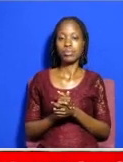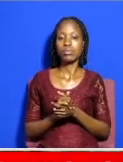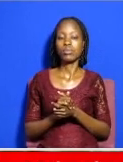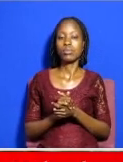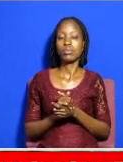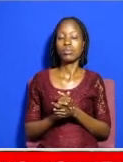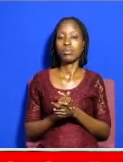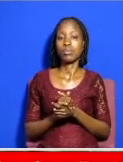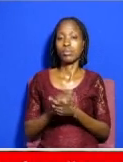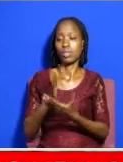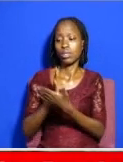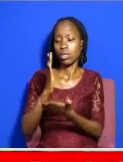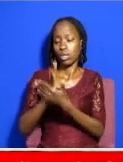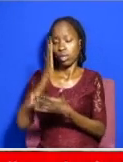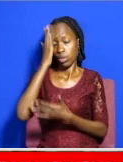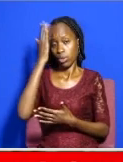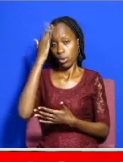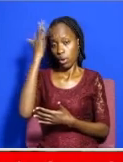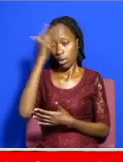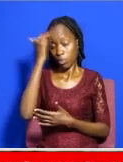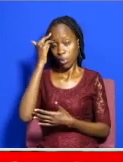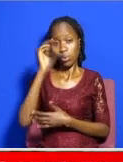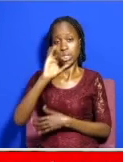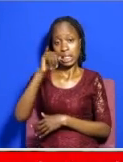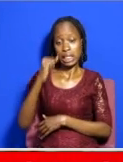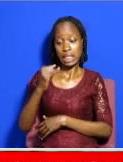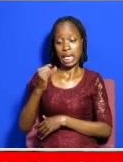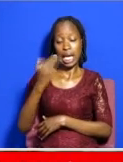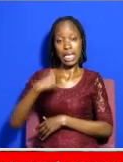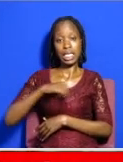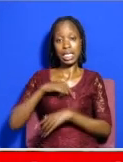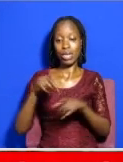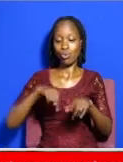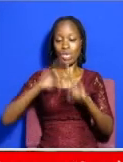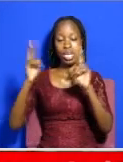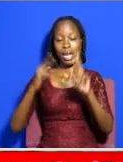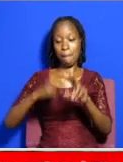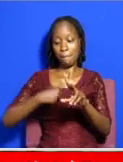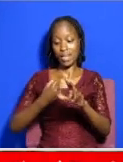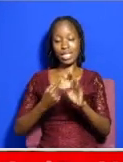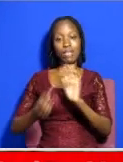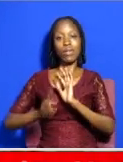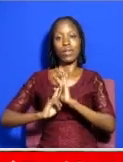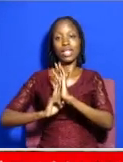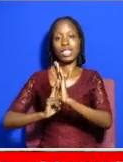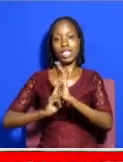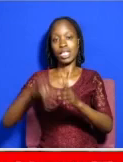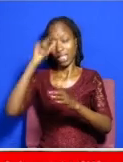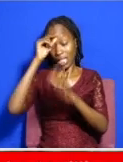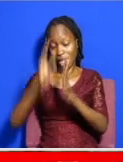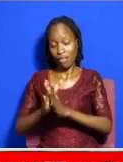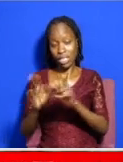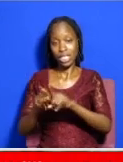Because sasa unajua sasa si ametuuliza. Sasa tuko tayari, mimi ndio nitaongoza kwa executive. Huyo